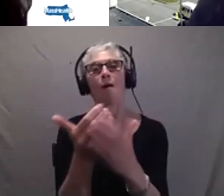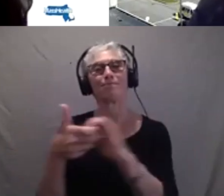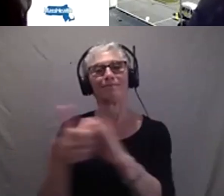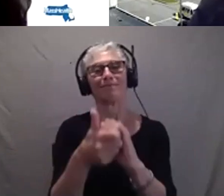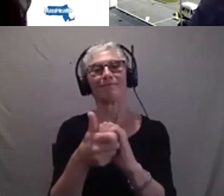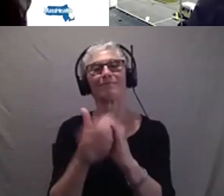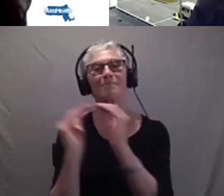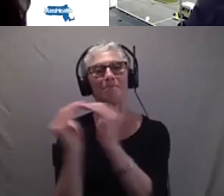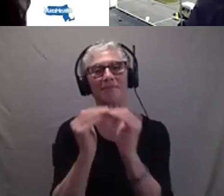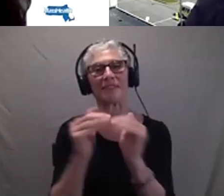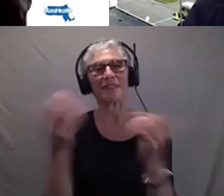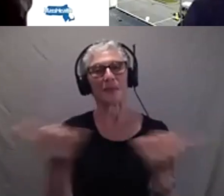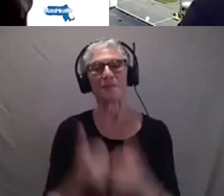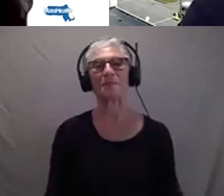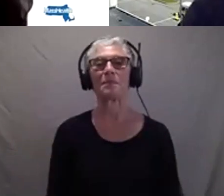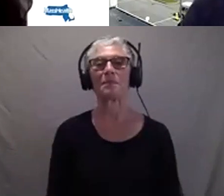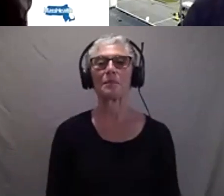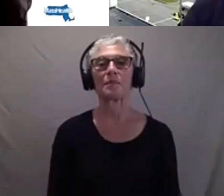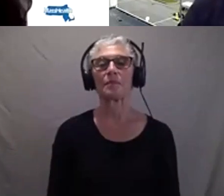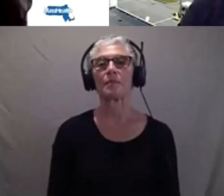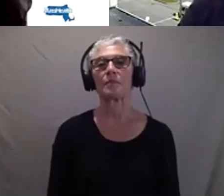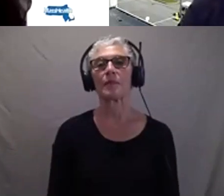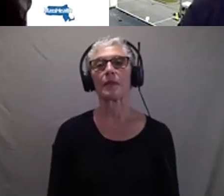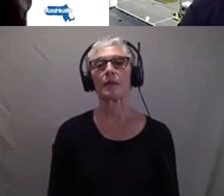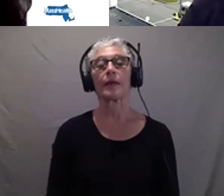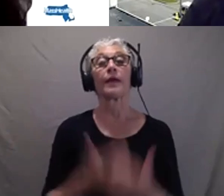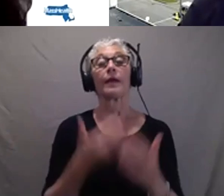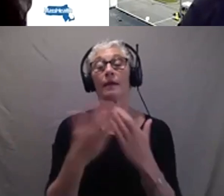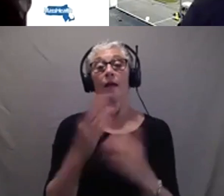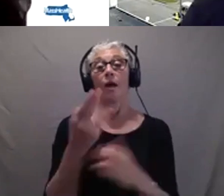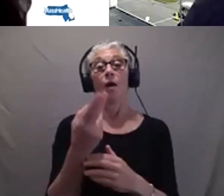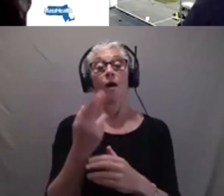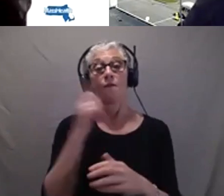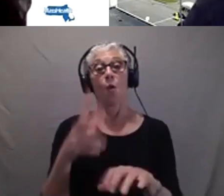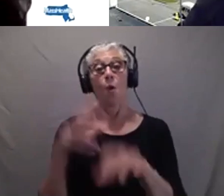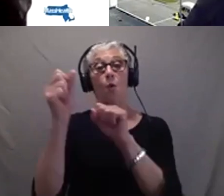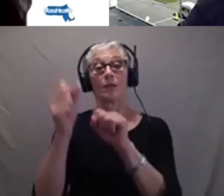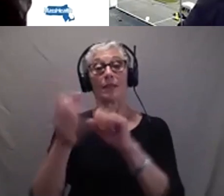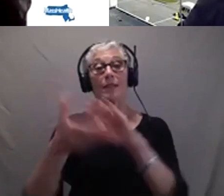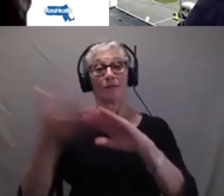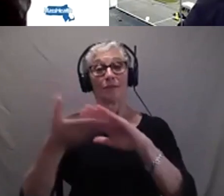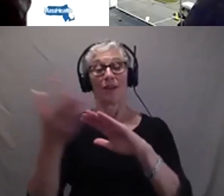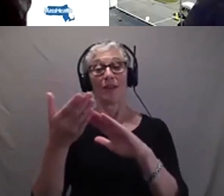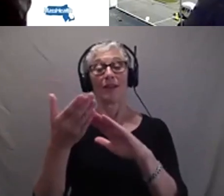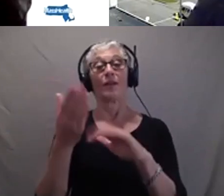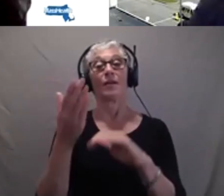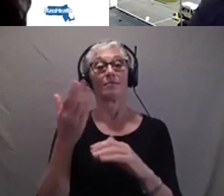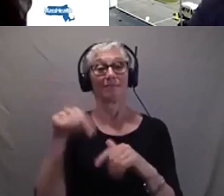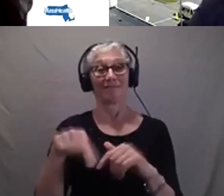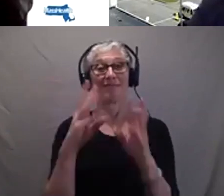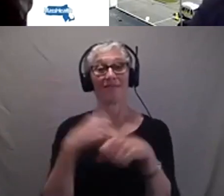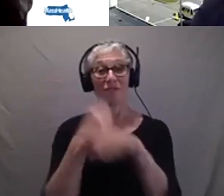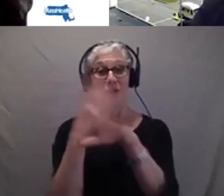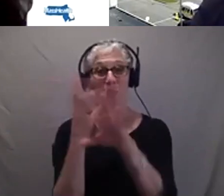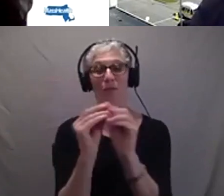this call today. Despite the challenges of hosting a virtual conference, we have more than 315 registered